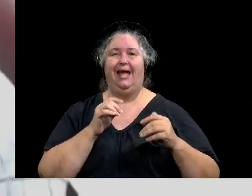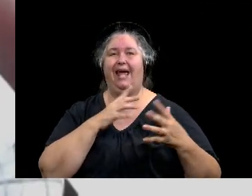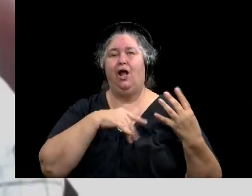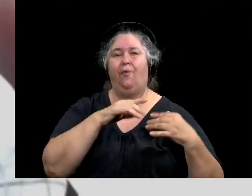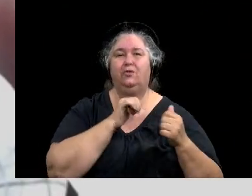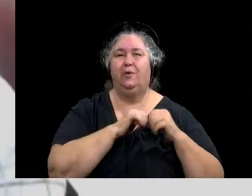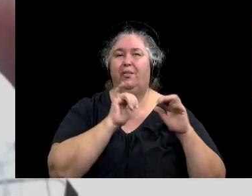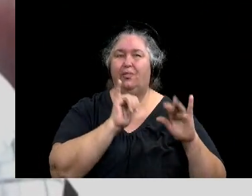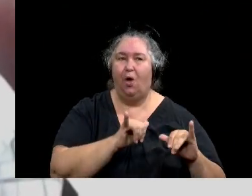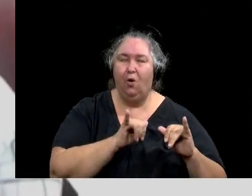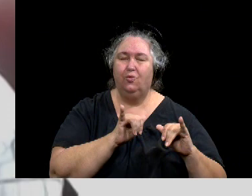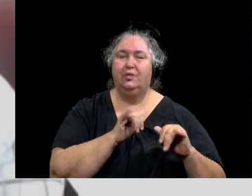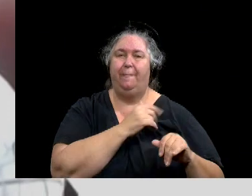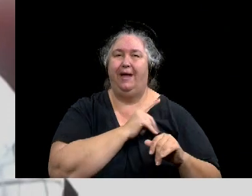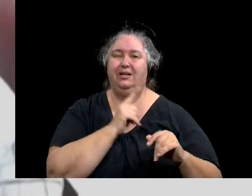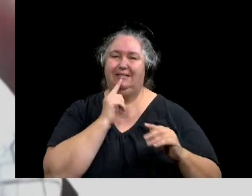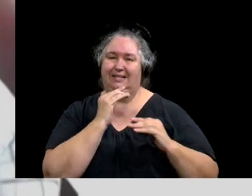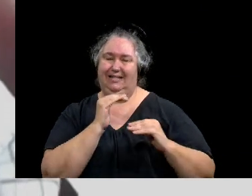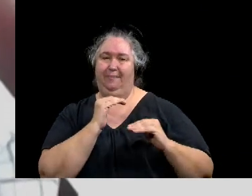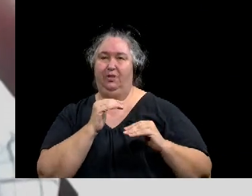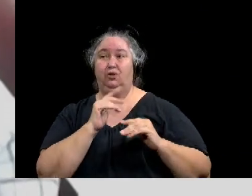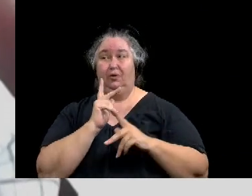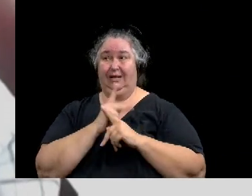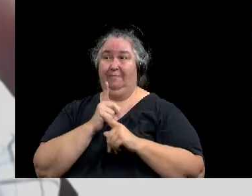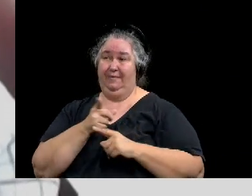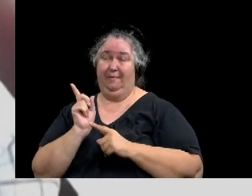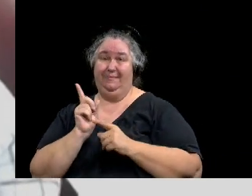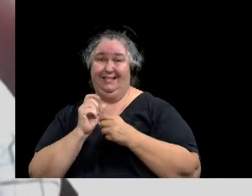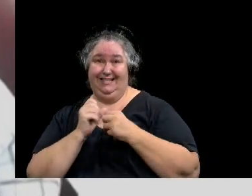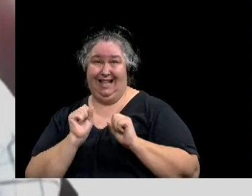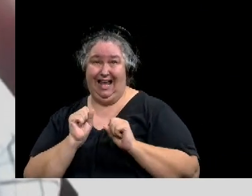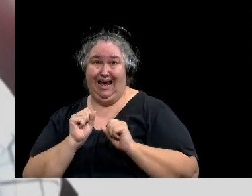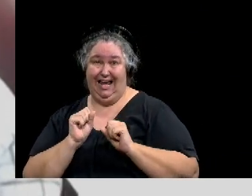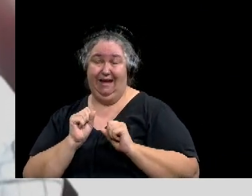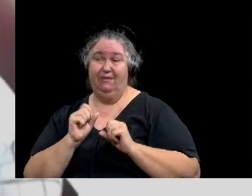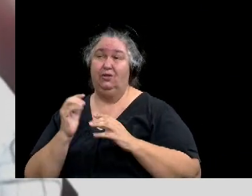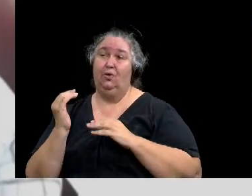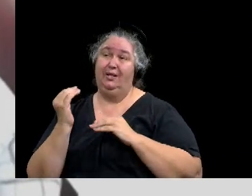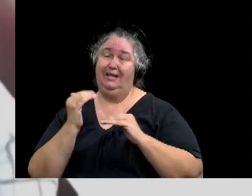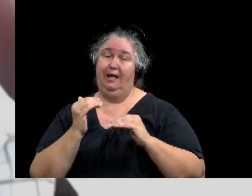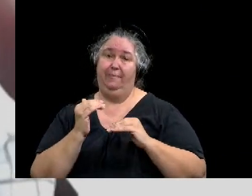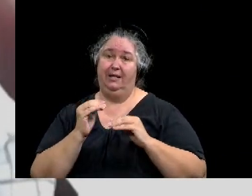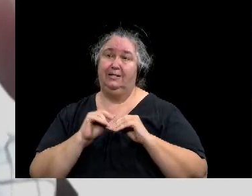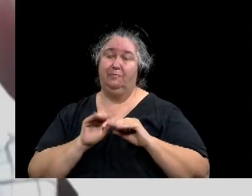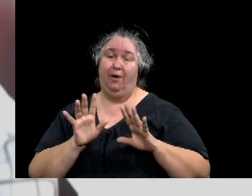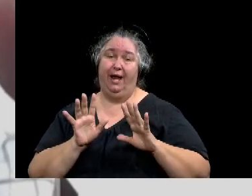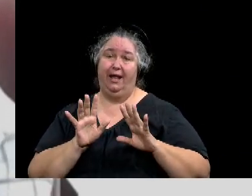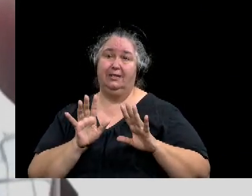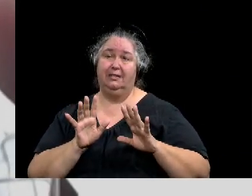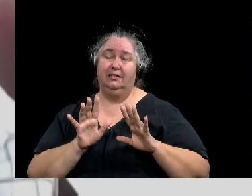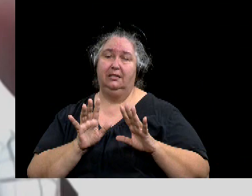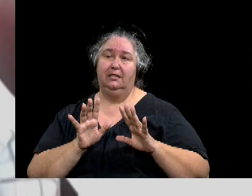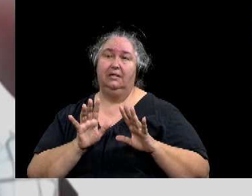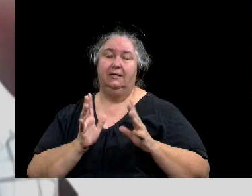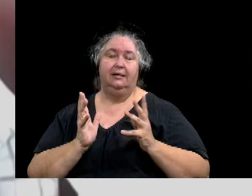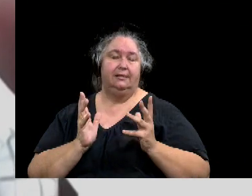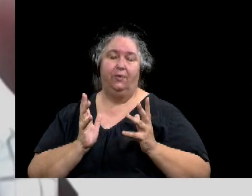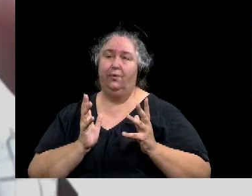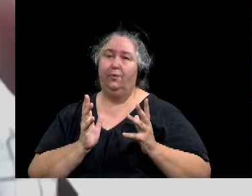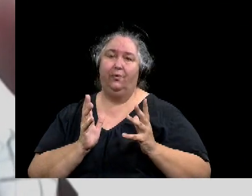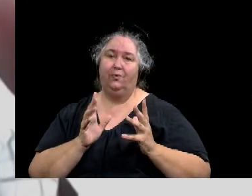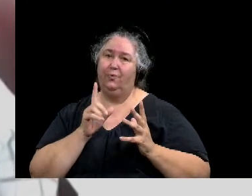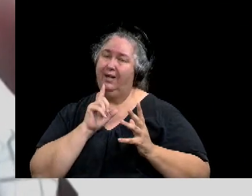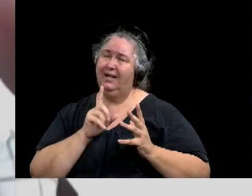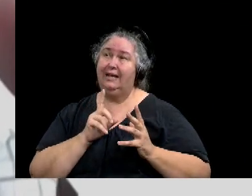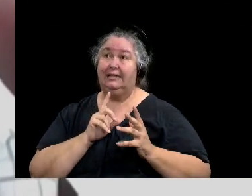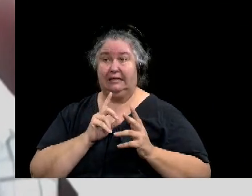as to keep our associates safe and to limit potential spread. So it is a